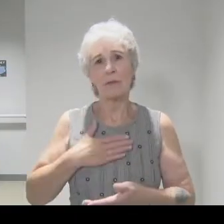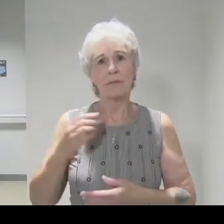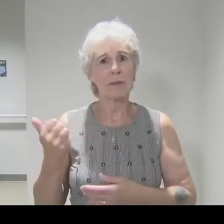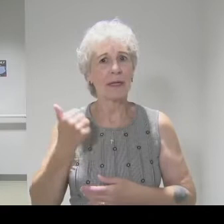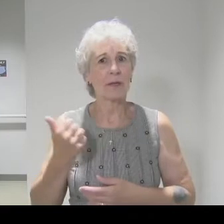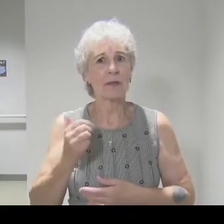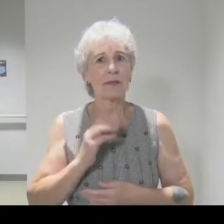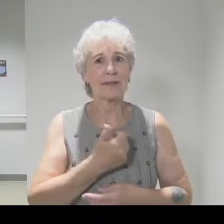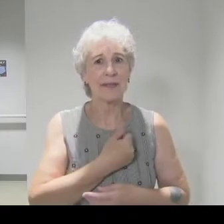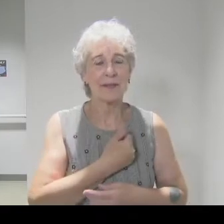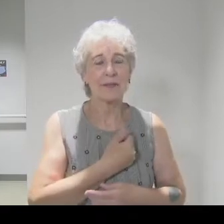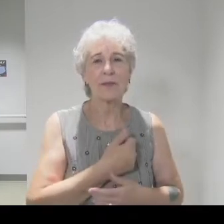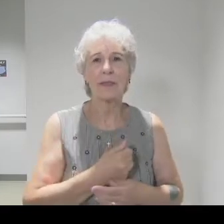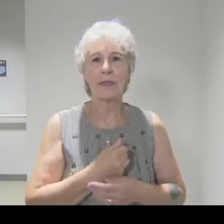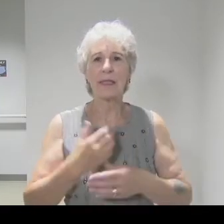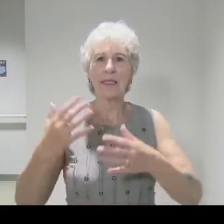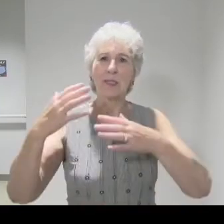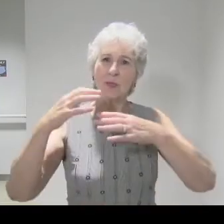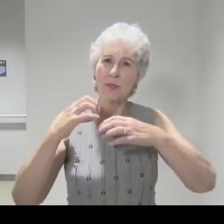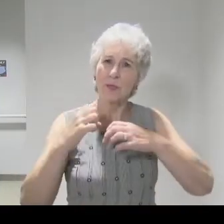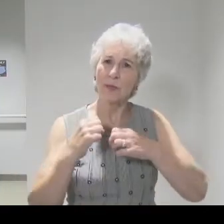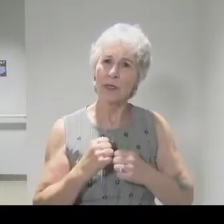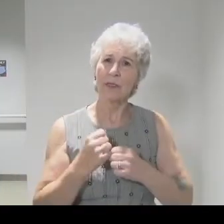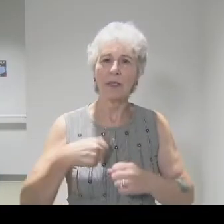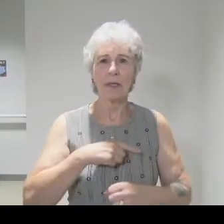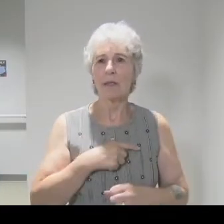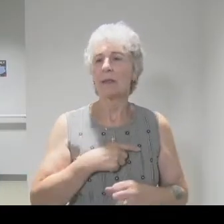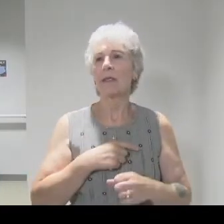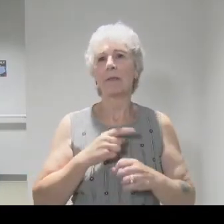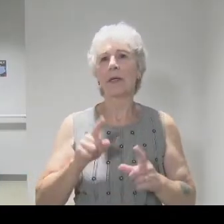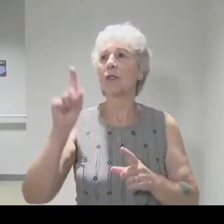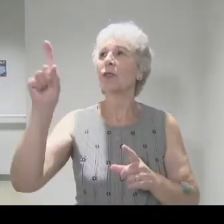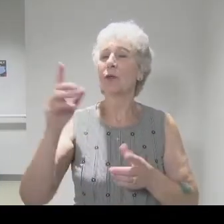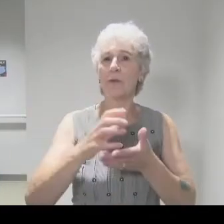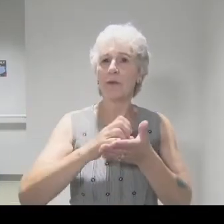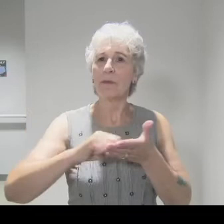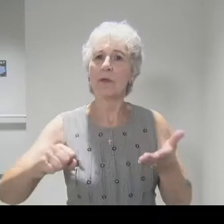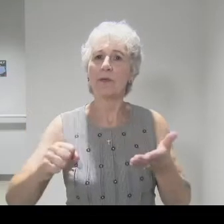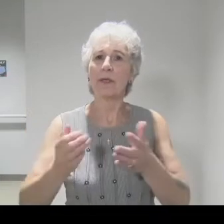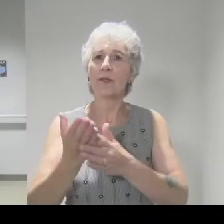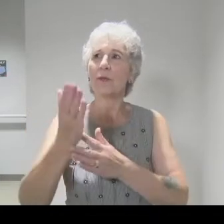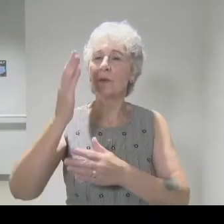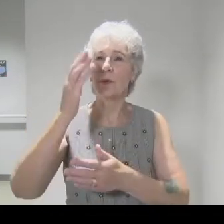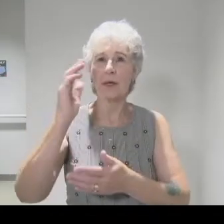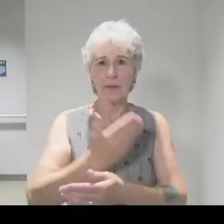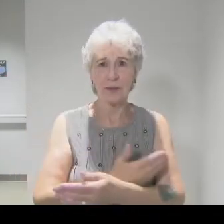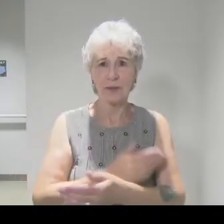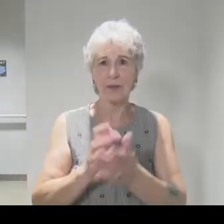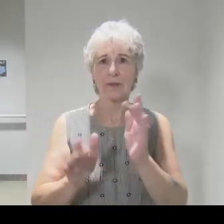And it's crushing. The weight of it is crushing. But Lord, you took care of that through your Son, Jesus